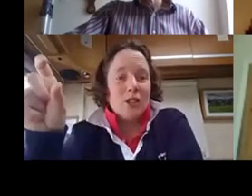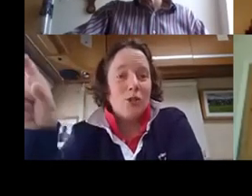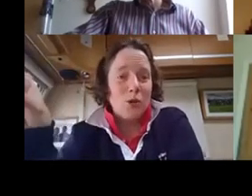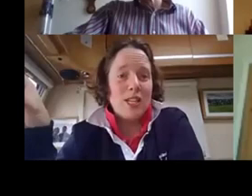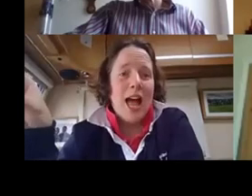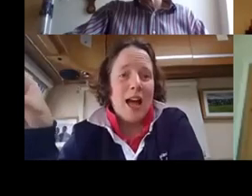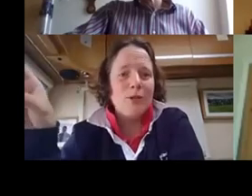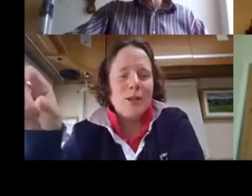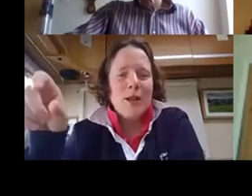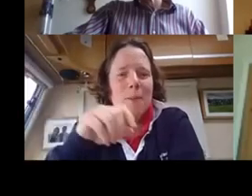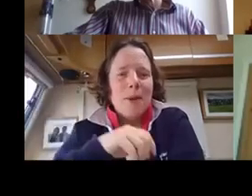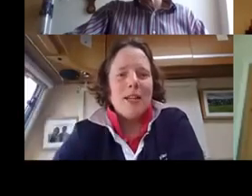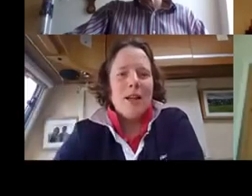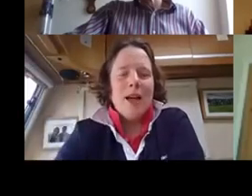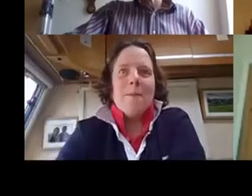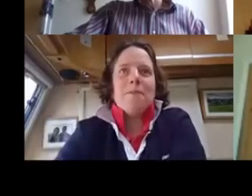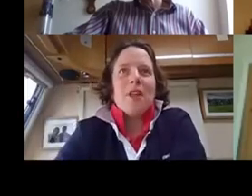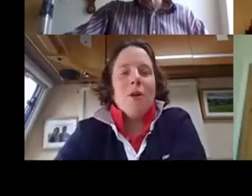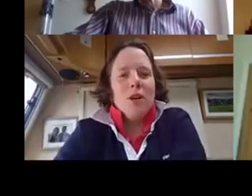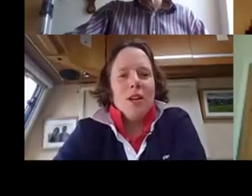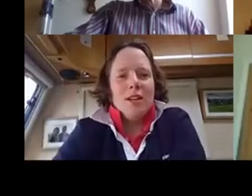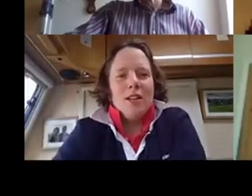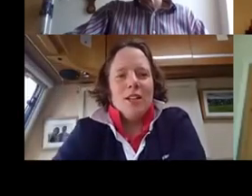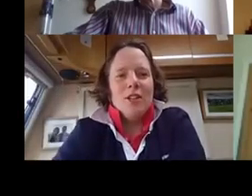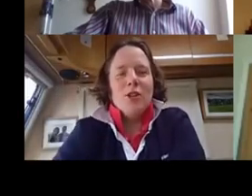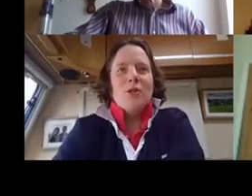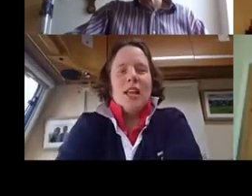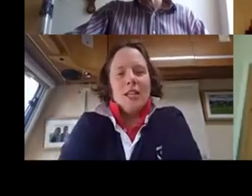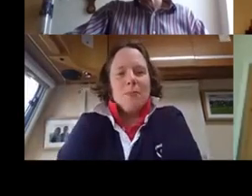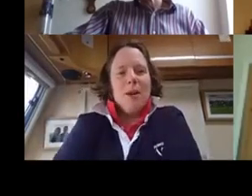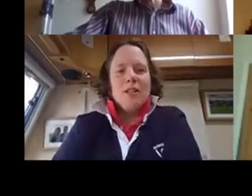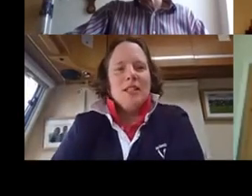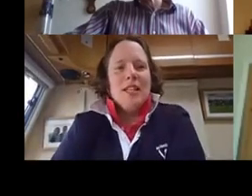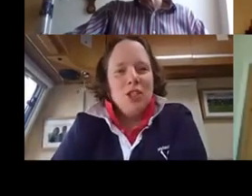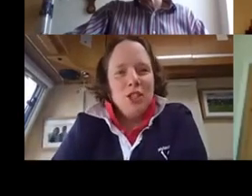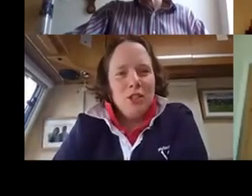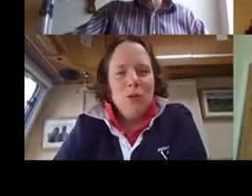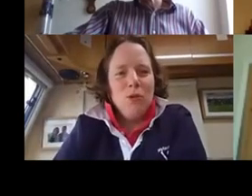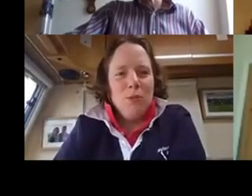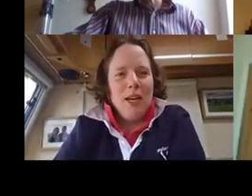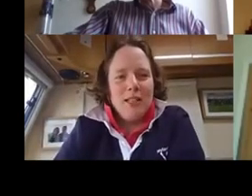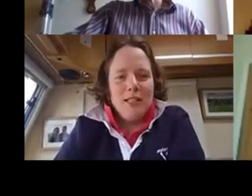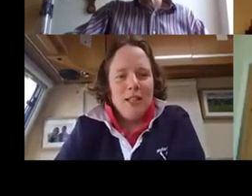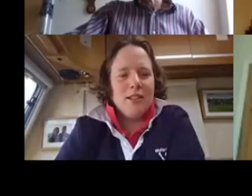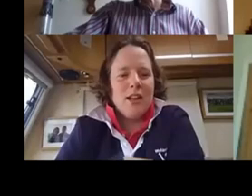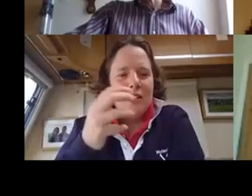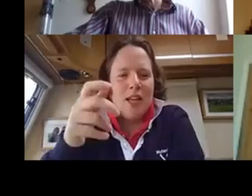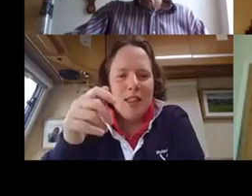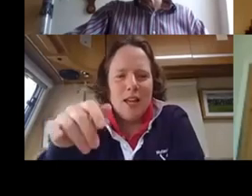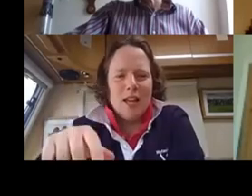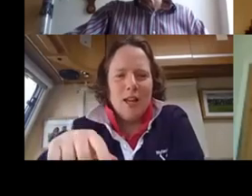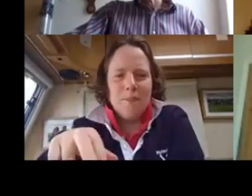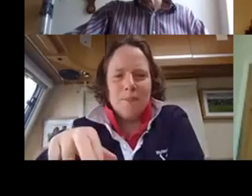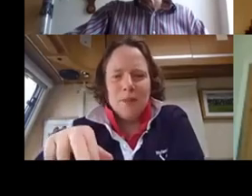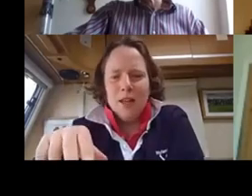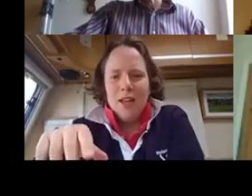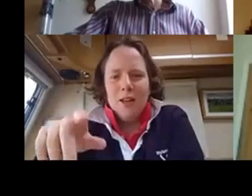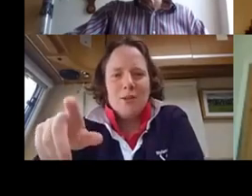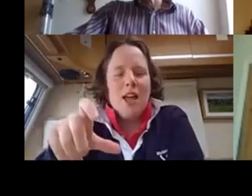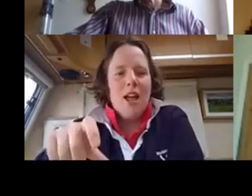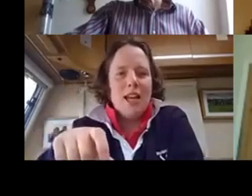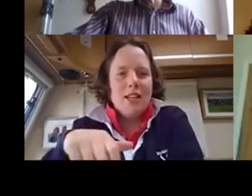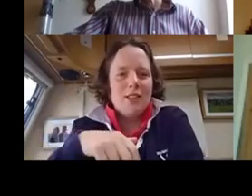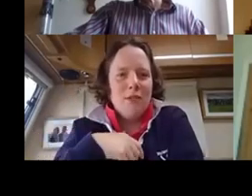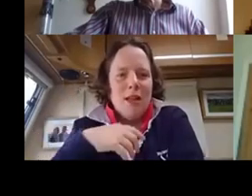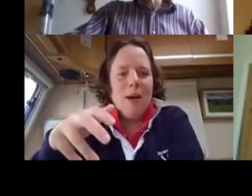and sort it out. But I wouldn't use it, I suppose, as a teaching tool, because it does, as I think was